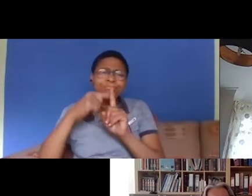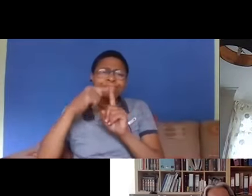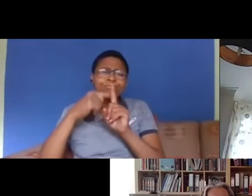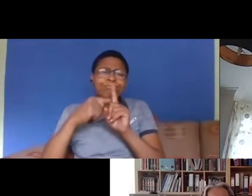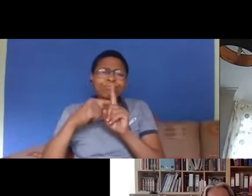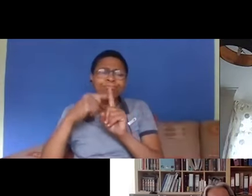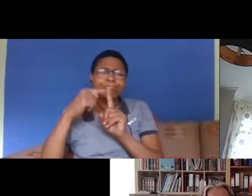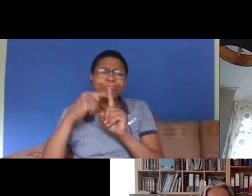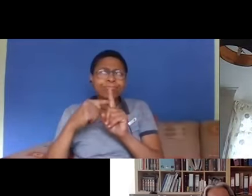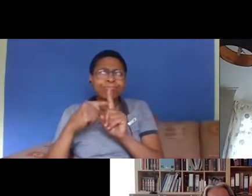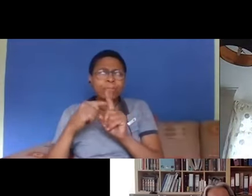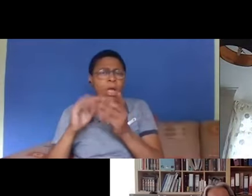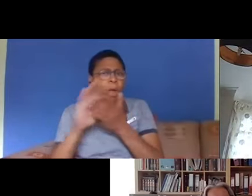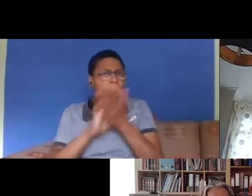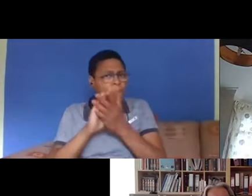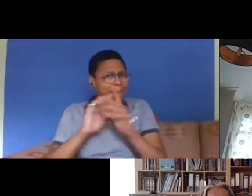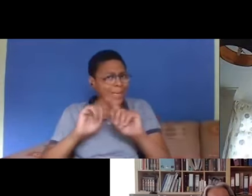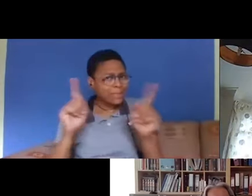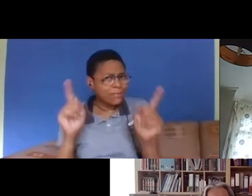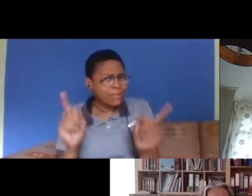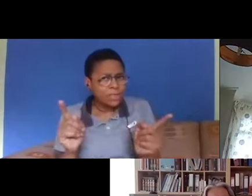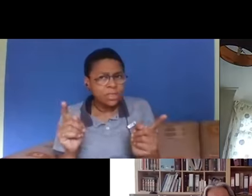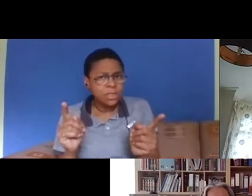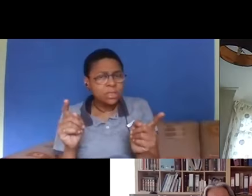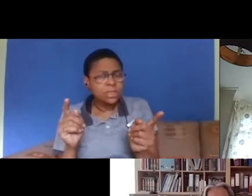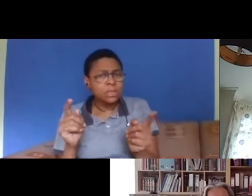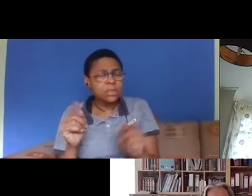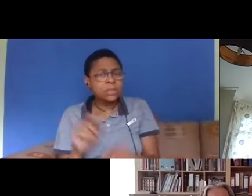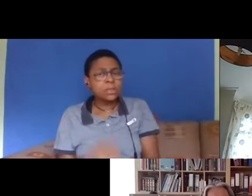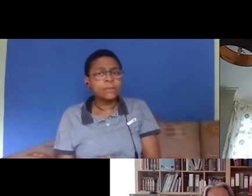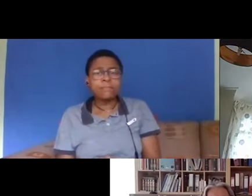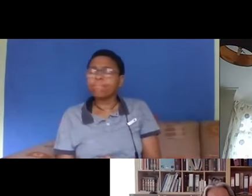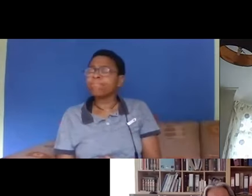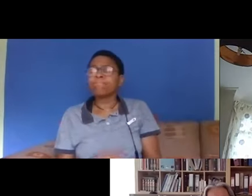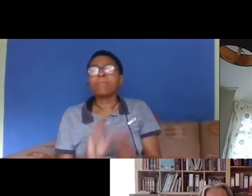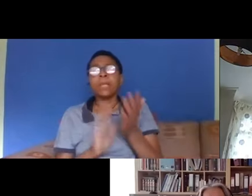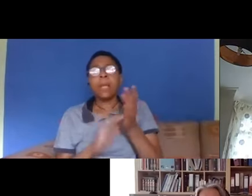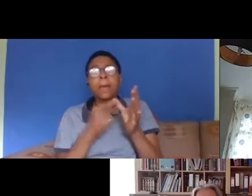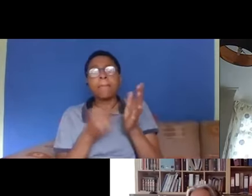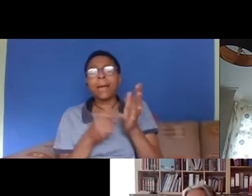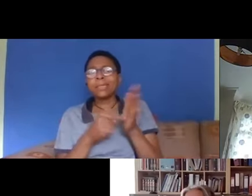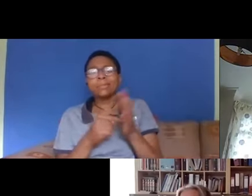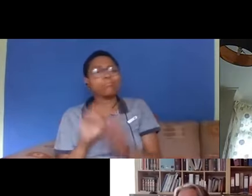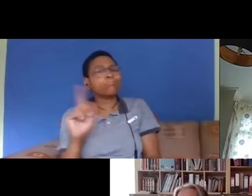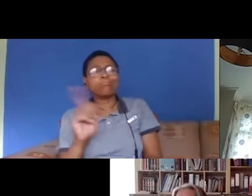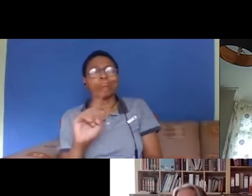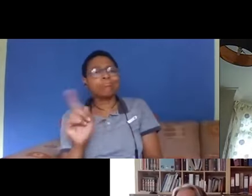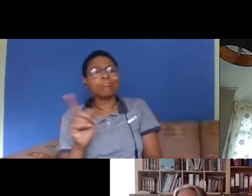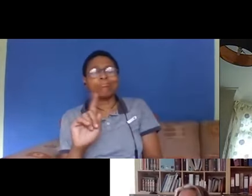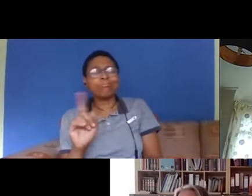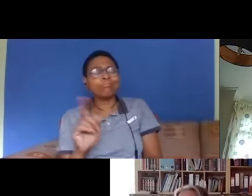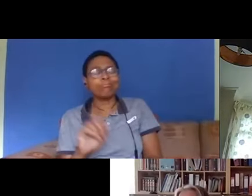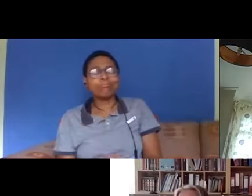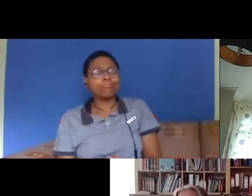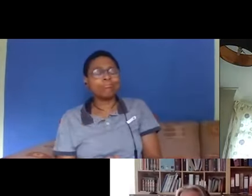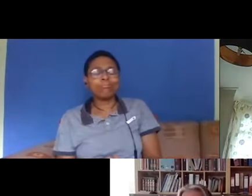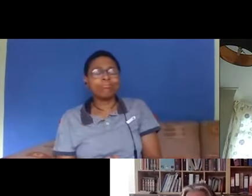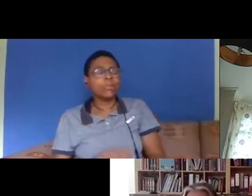higher. No. So the same study that looked at humidity looked at temperature, and they saw